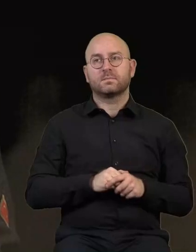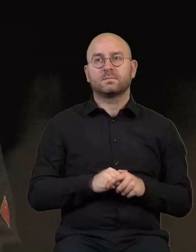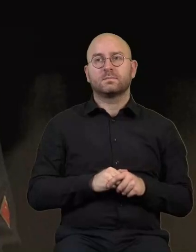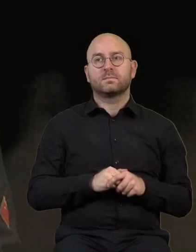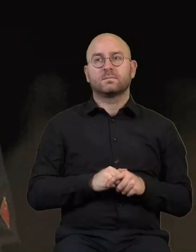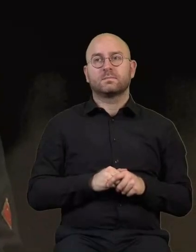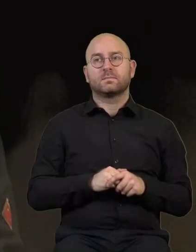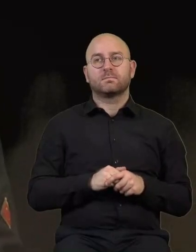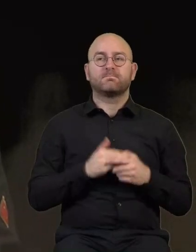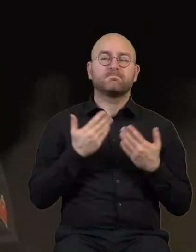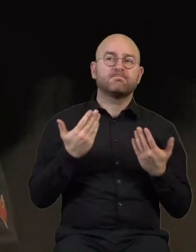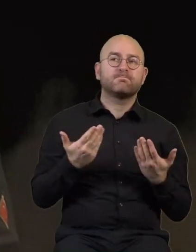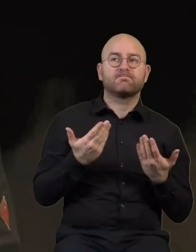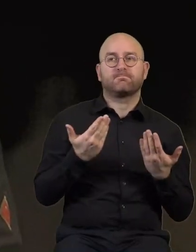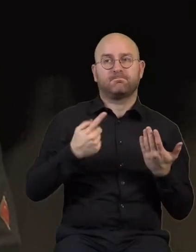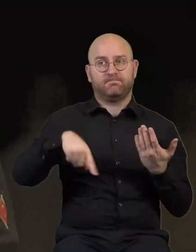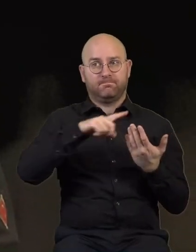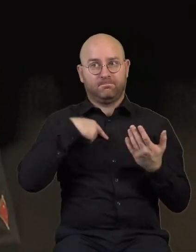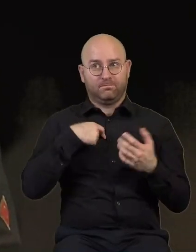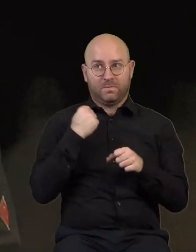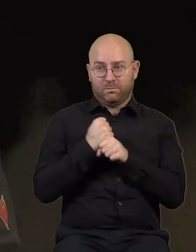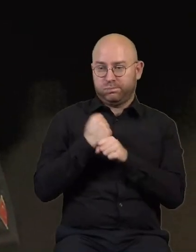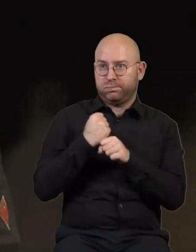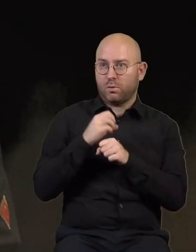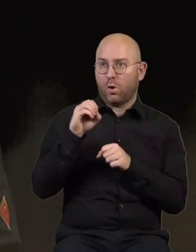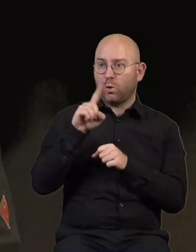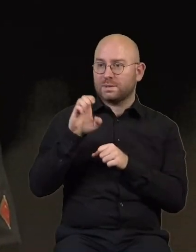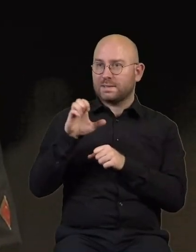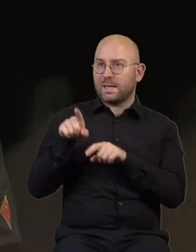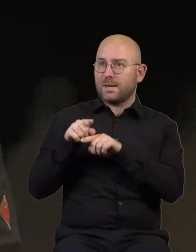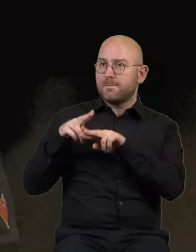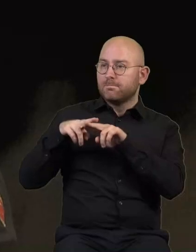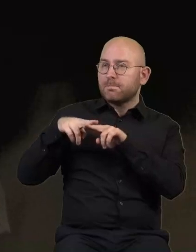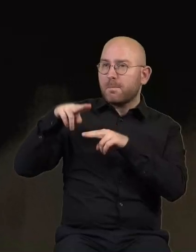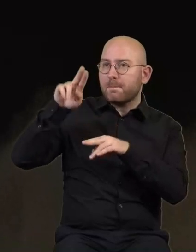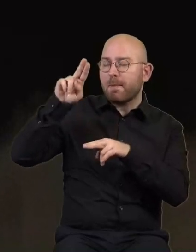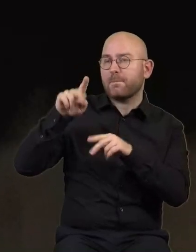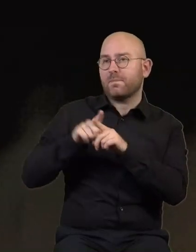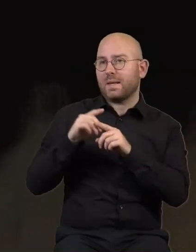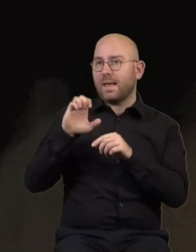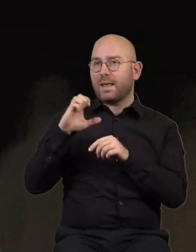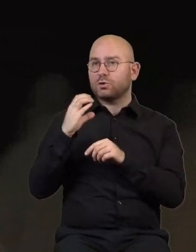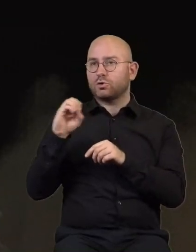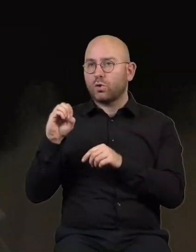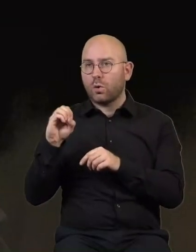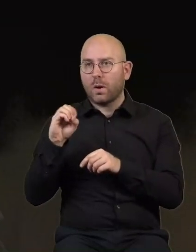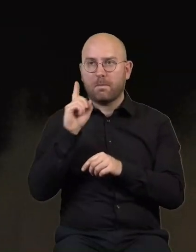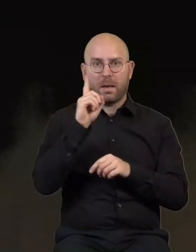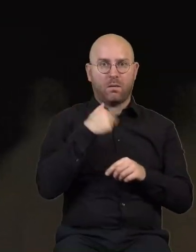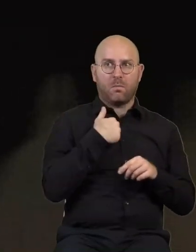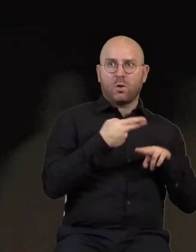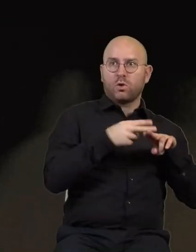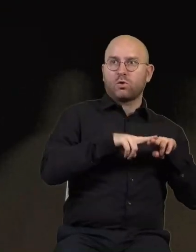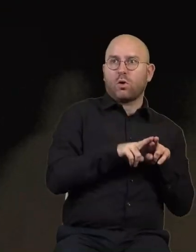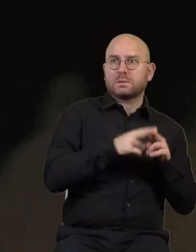And then, for example, I think of CEPS, the European pipeline system. We should expand the network, because it's also one